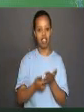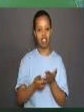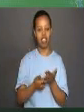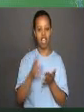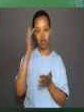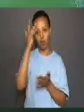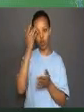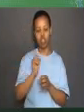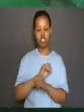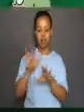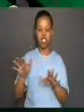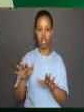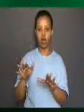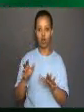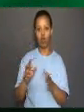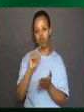are spread.